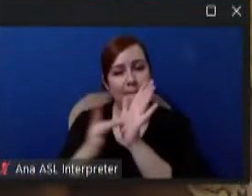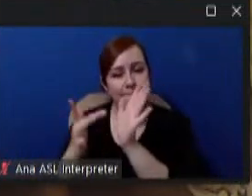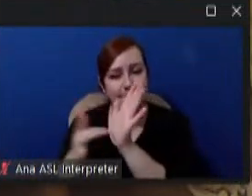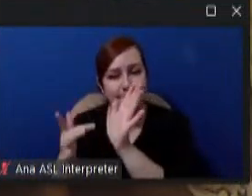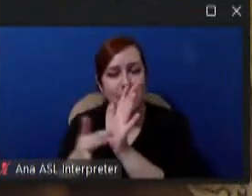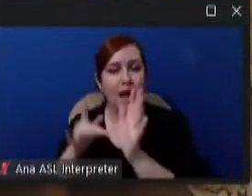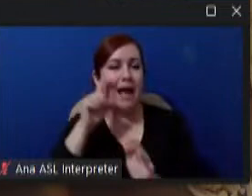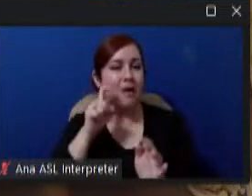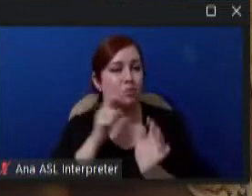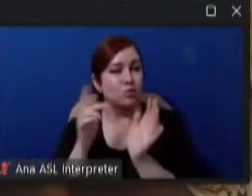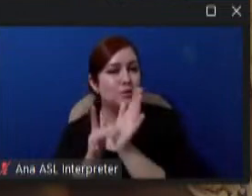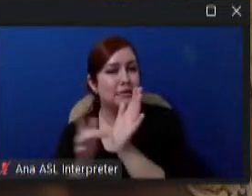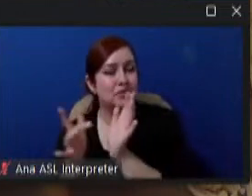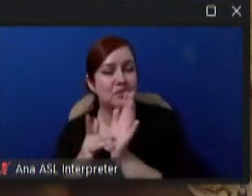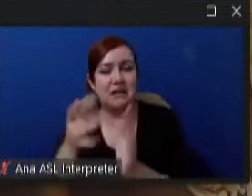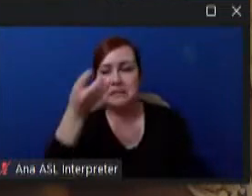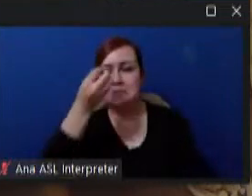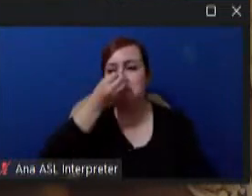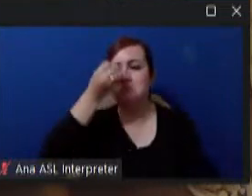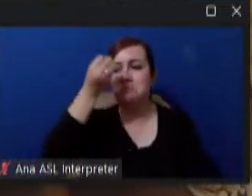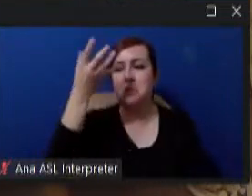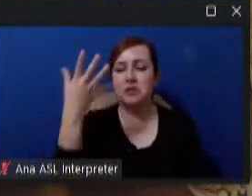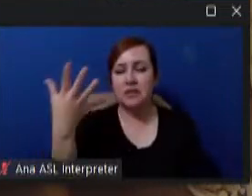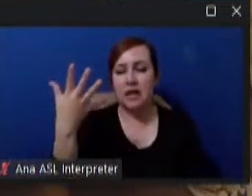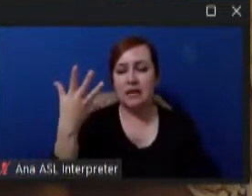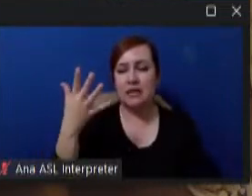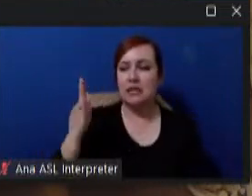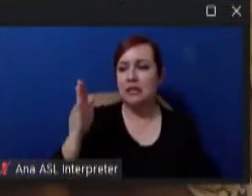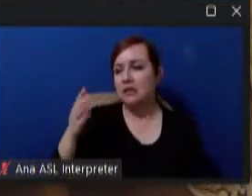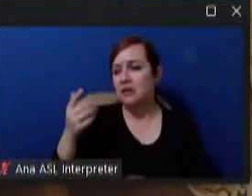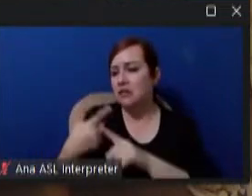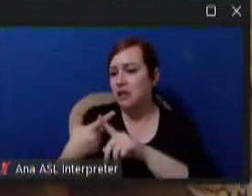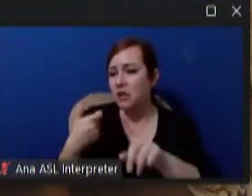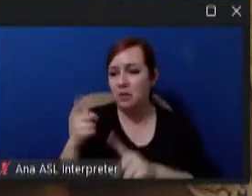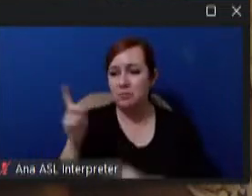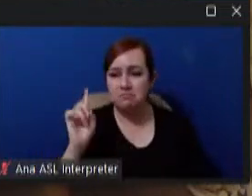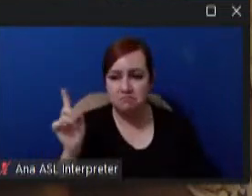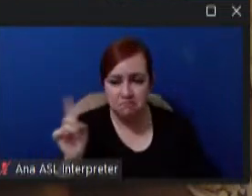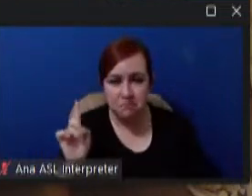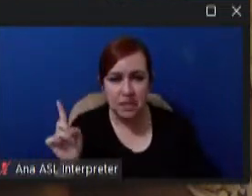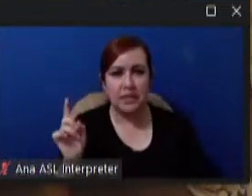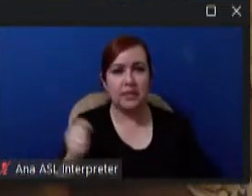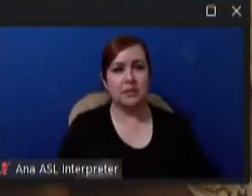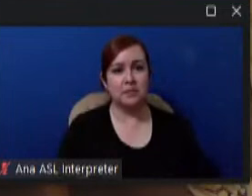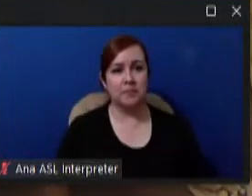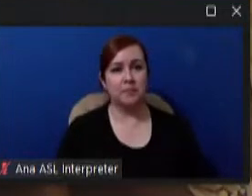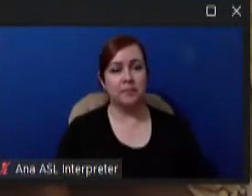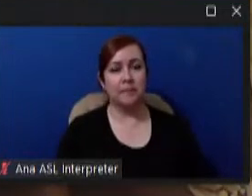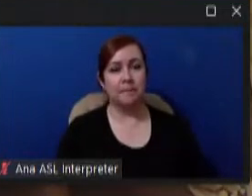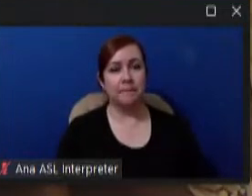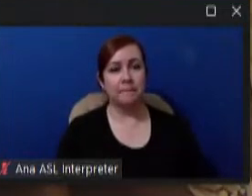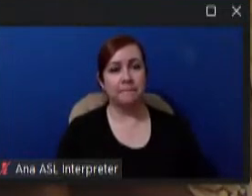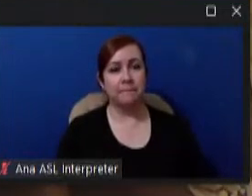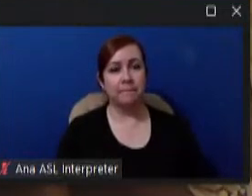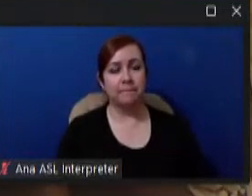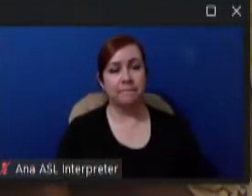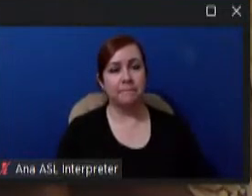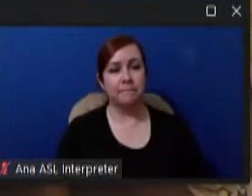abuse, exploitation, and abuse, no matter where, geographically